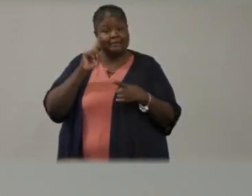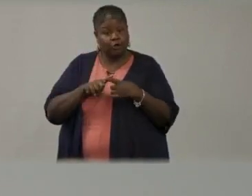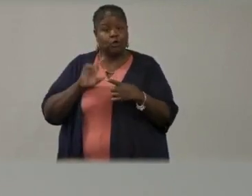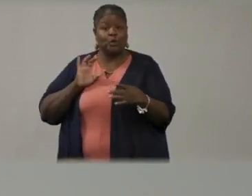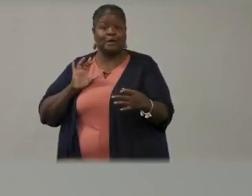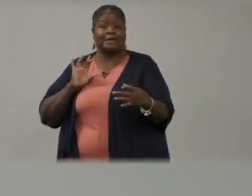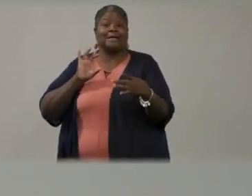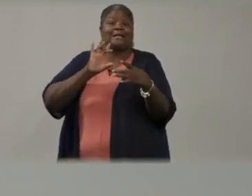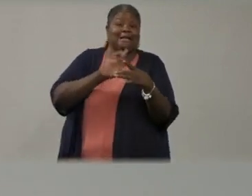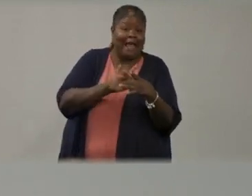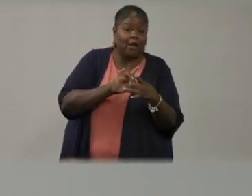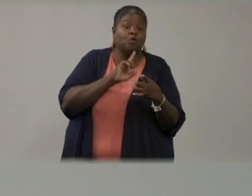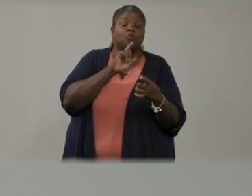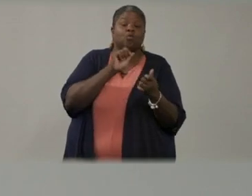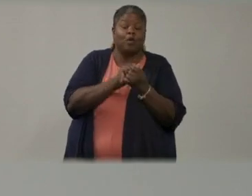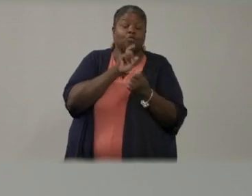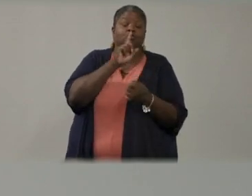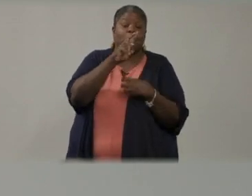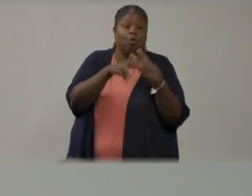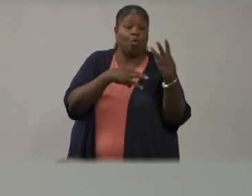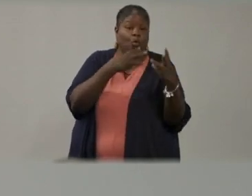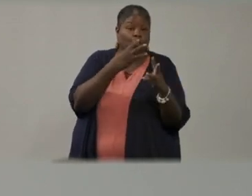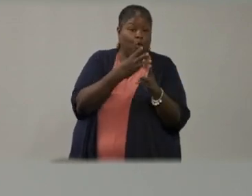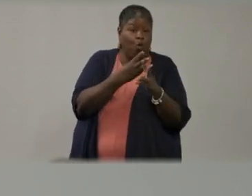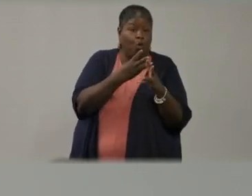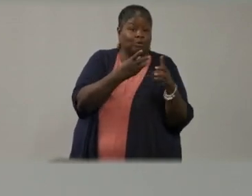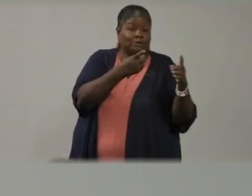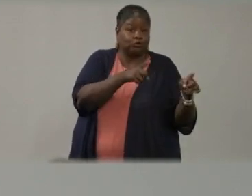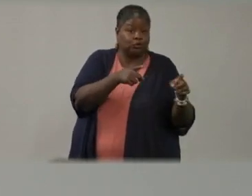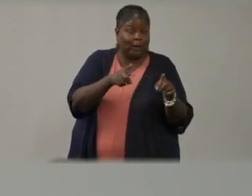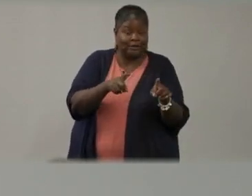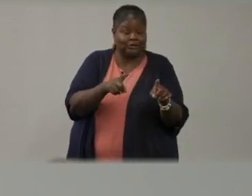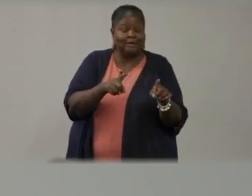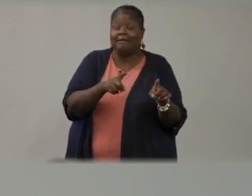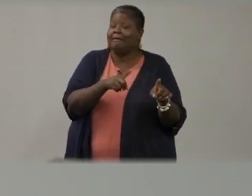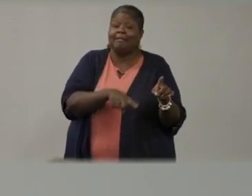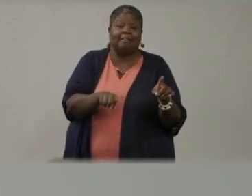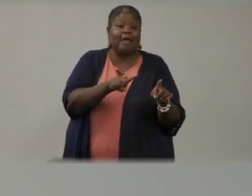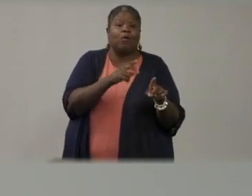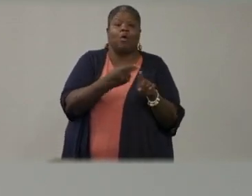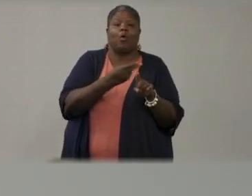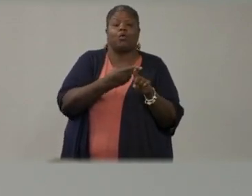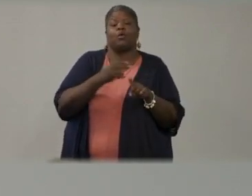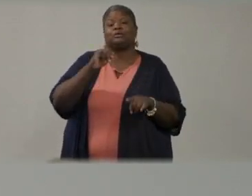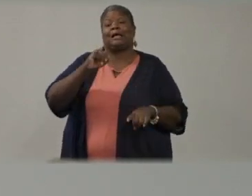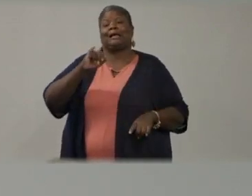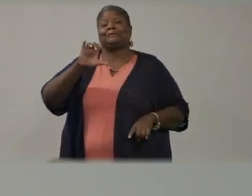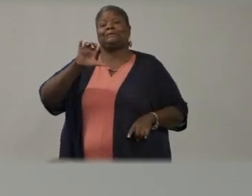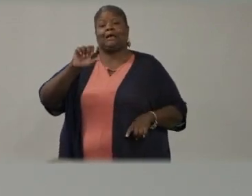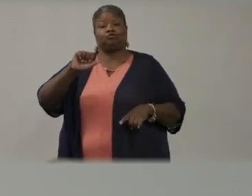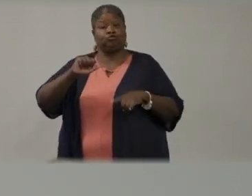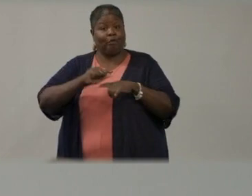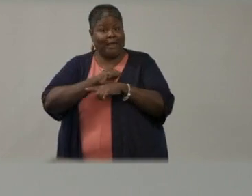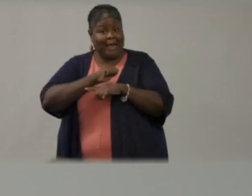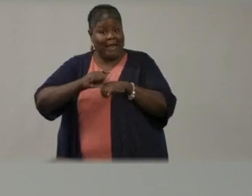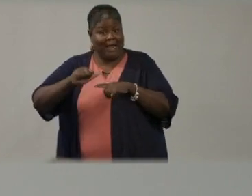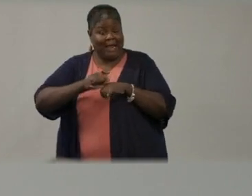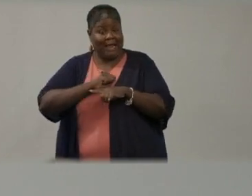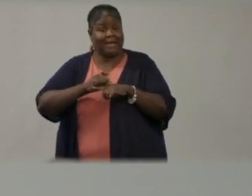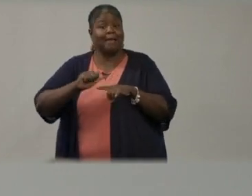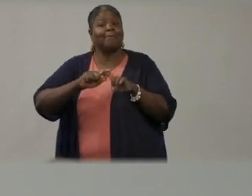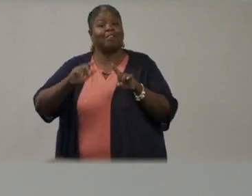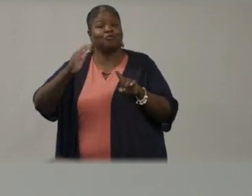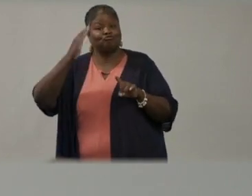the two with real world situations, and they're not necessarily gonna use the ICS training a whole lot, it's just good for them to hear the